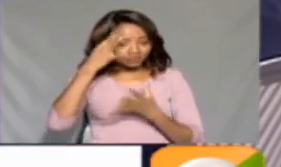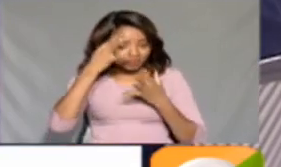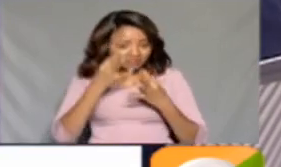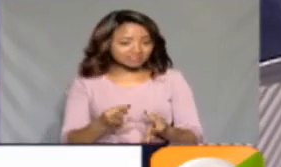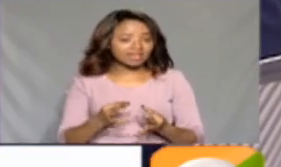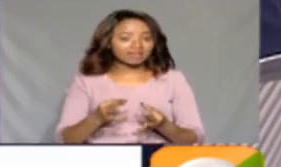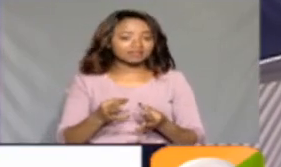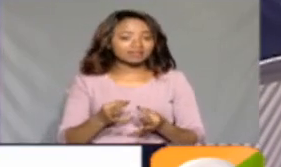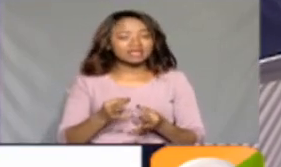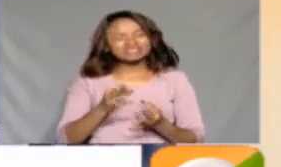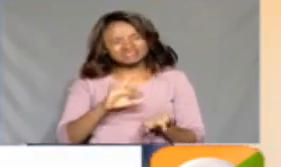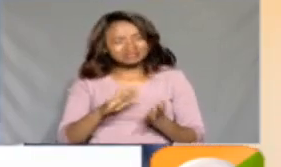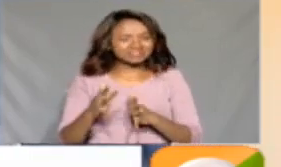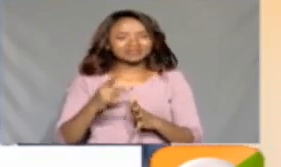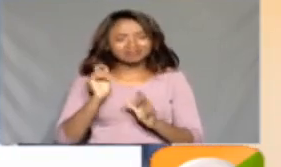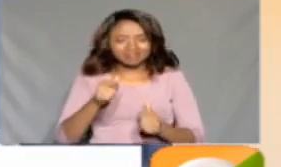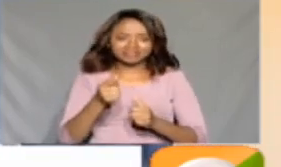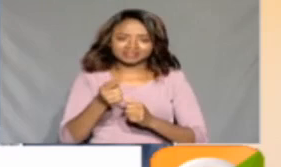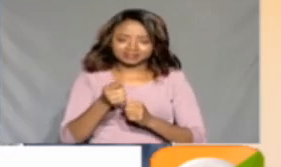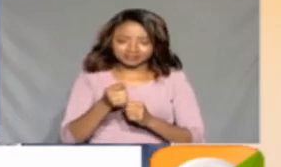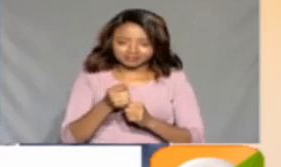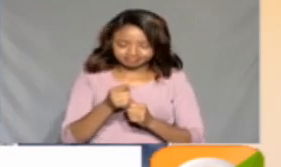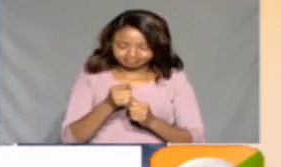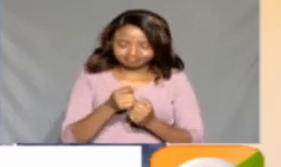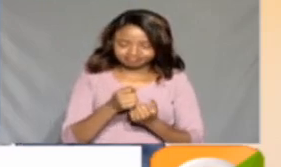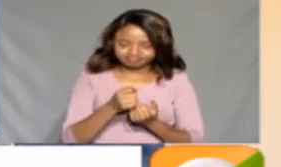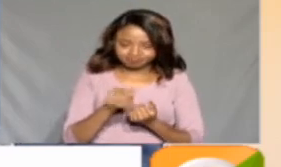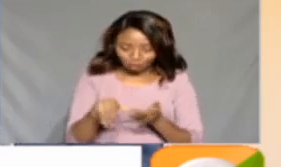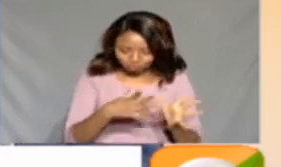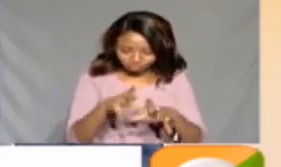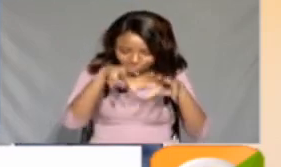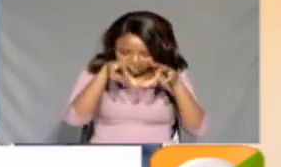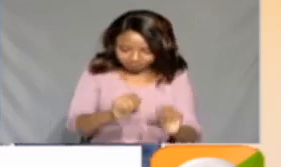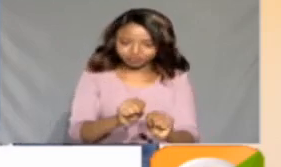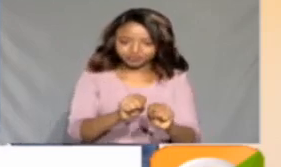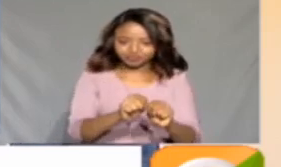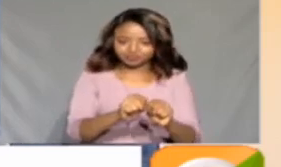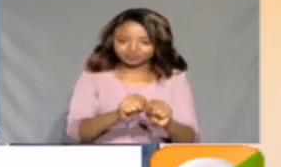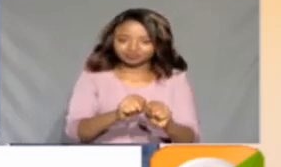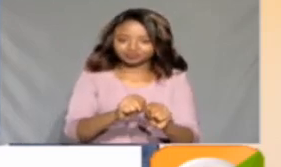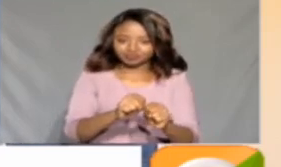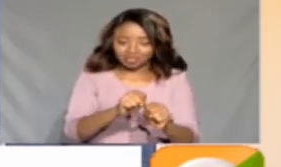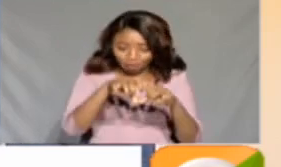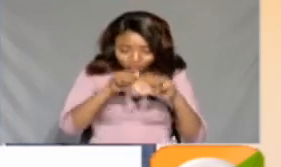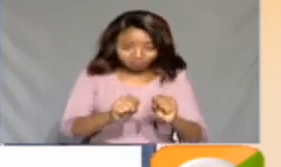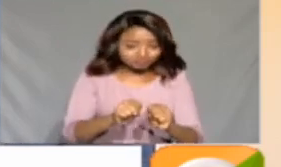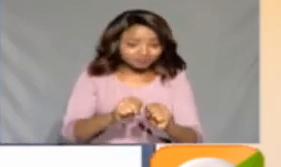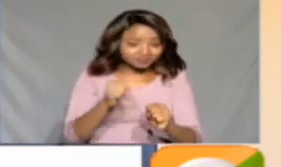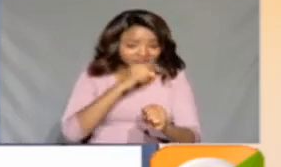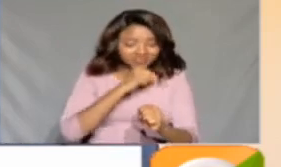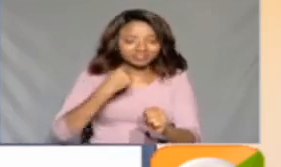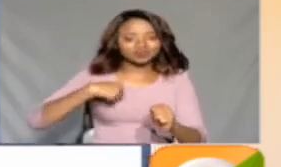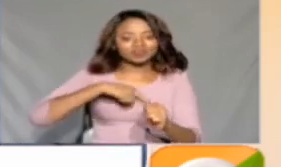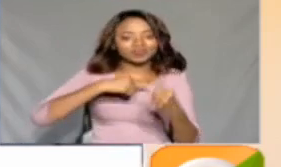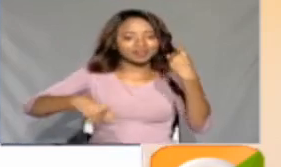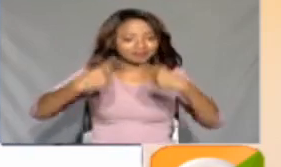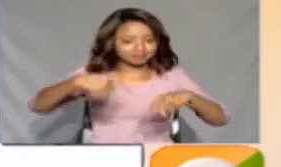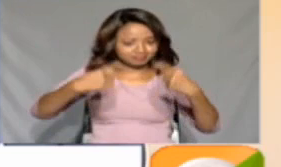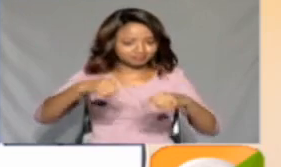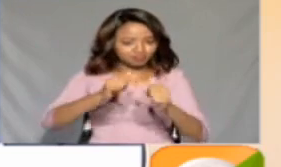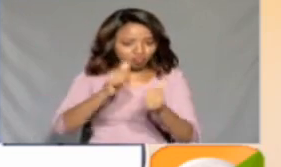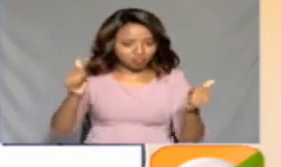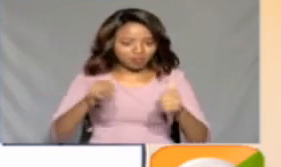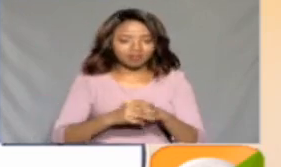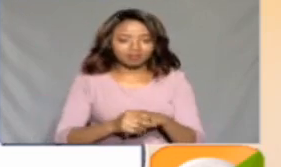decided. Sometimes you have to take chances. And I think when we took this chance, we are competitive. We did take the Jubilee took